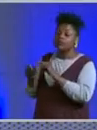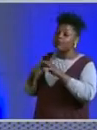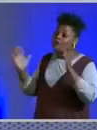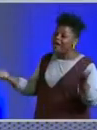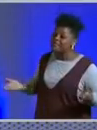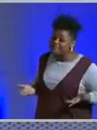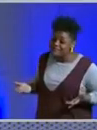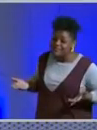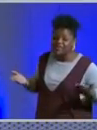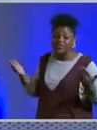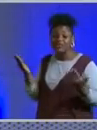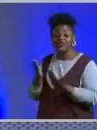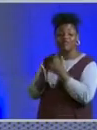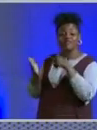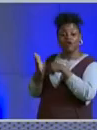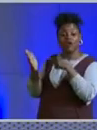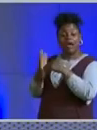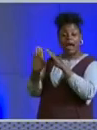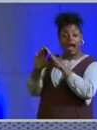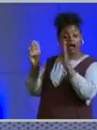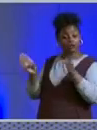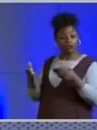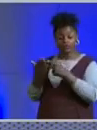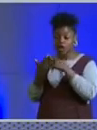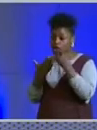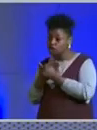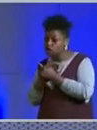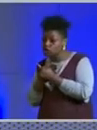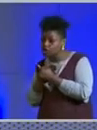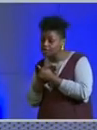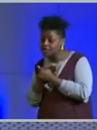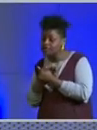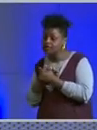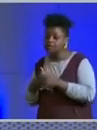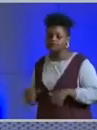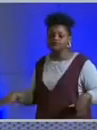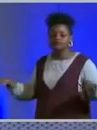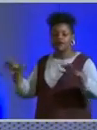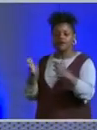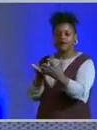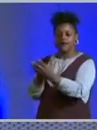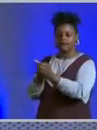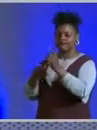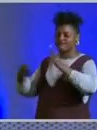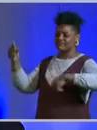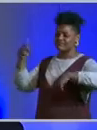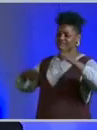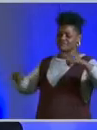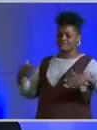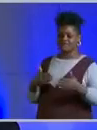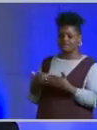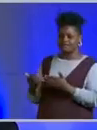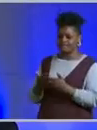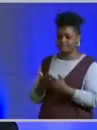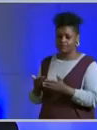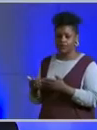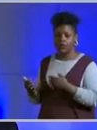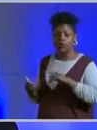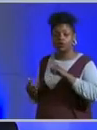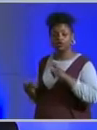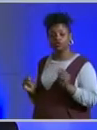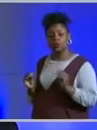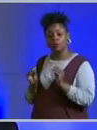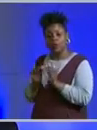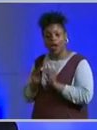new affordable housing projects, new housing projects across the income spectrum. We are going to need to do more and do so with big